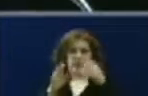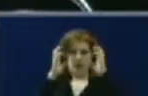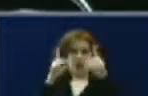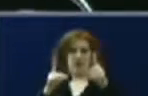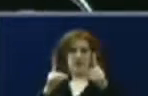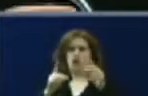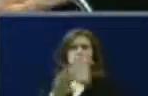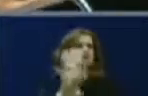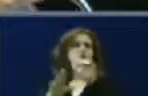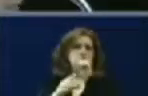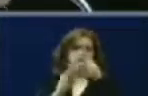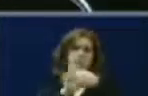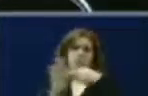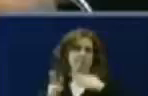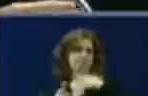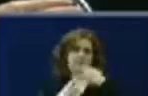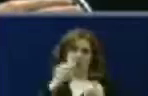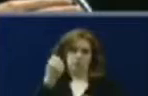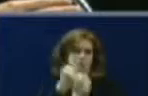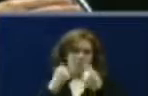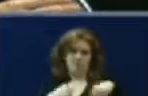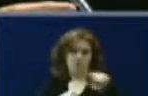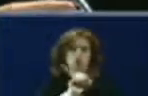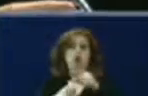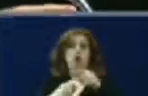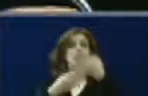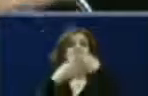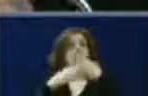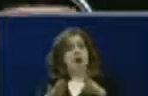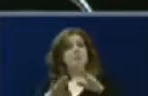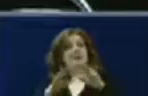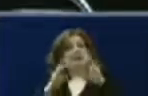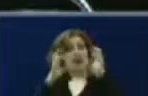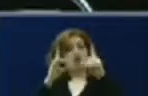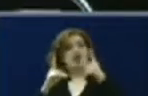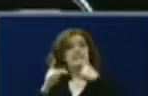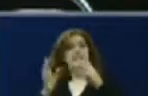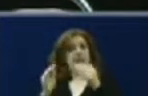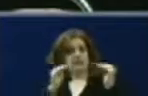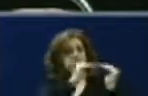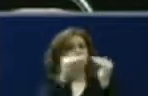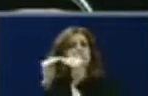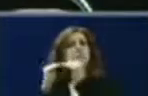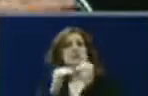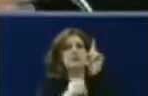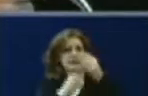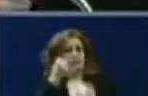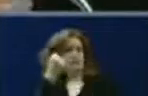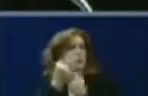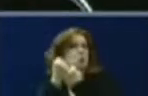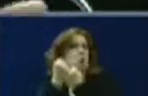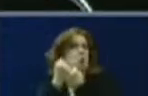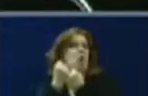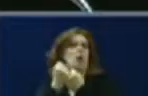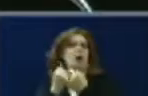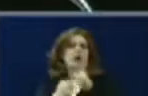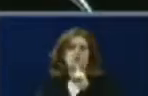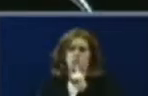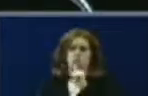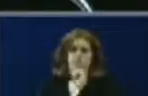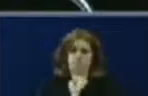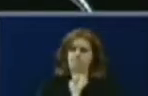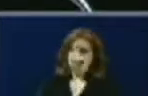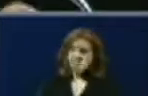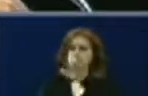side. Public education is a great equalizer in our country, and it needs to be supported, and it's something I truly believe